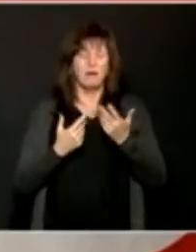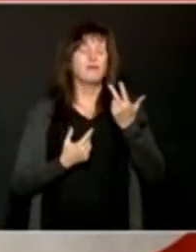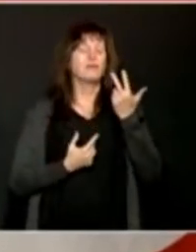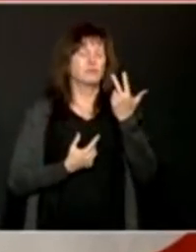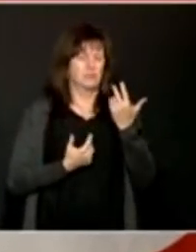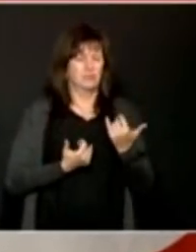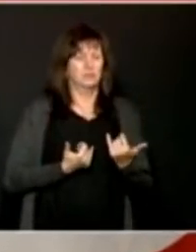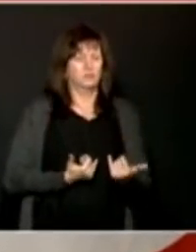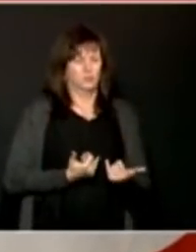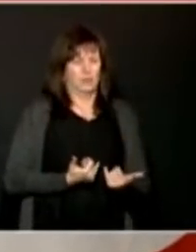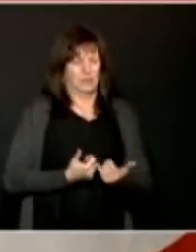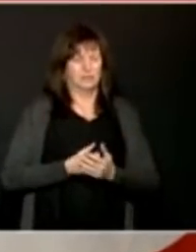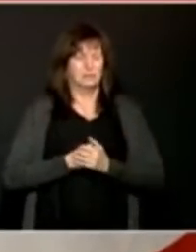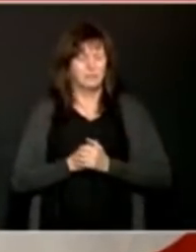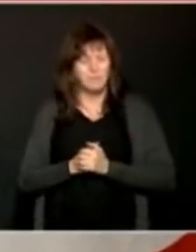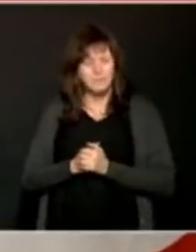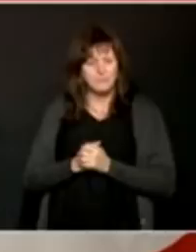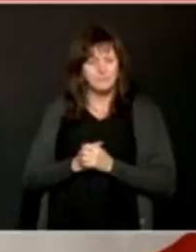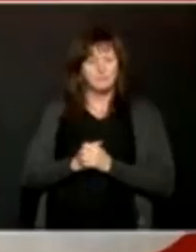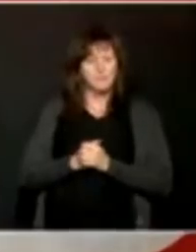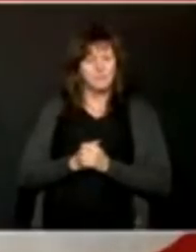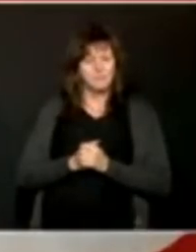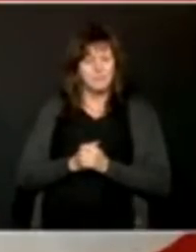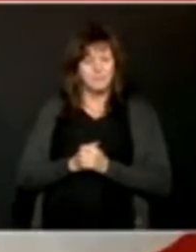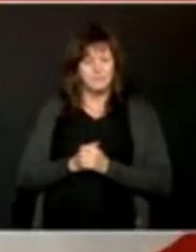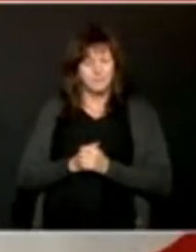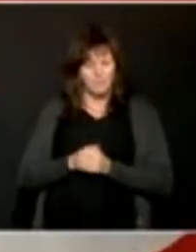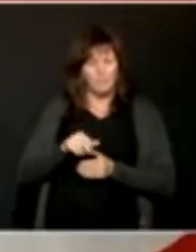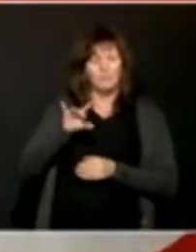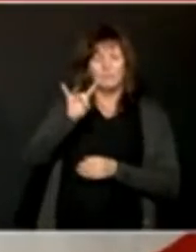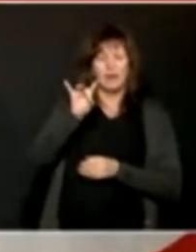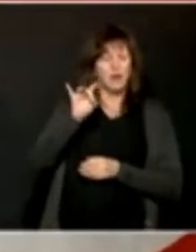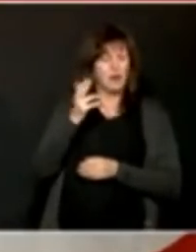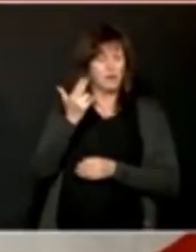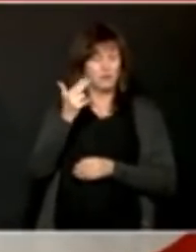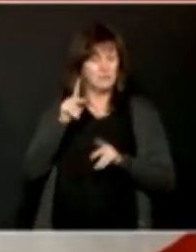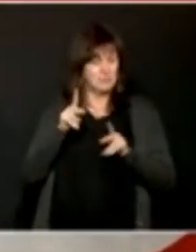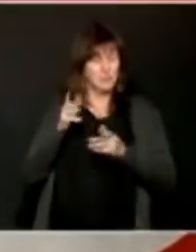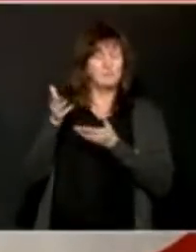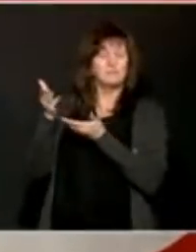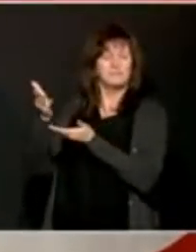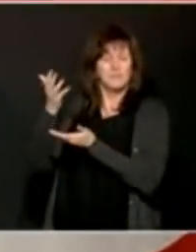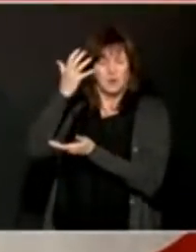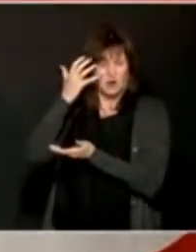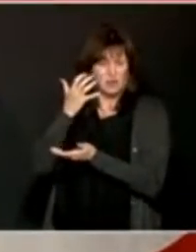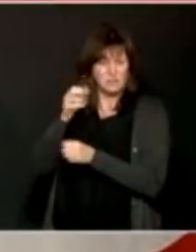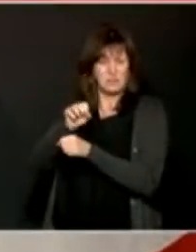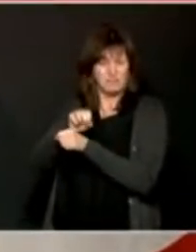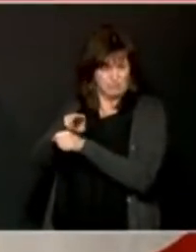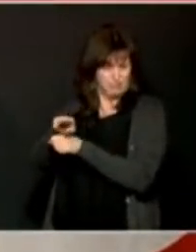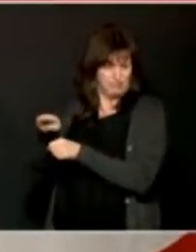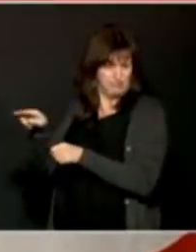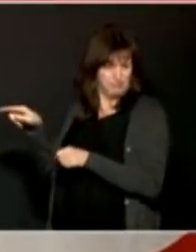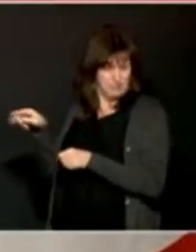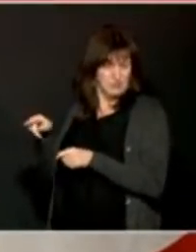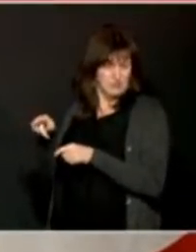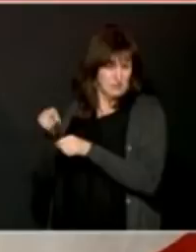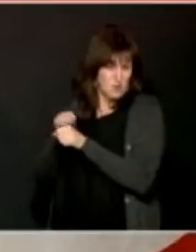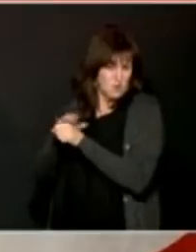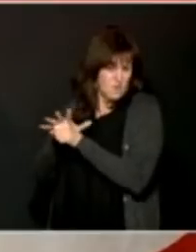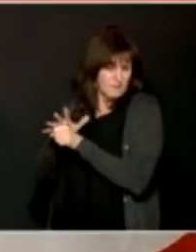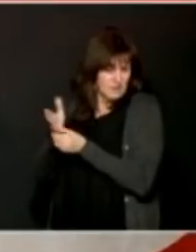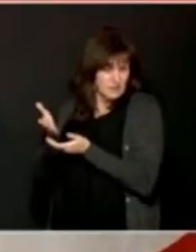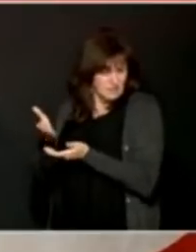Today, there are 813 people with COVID-19 in hospital, up 765